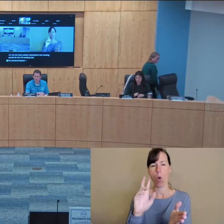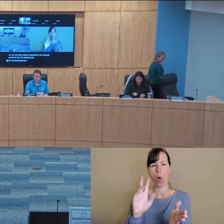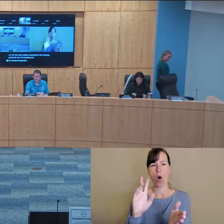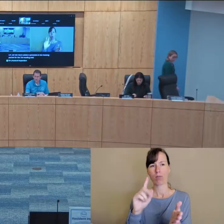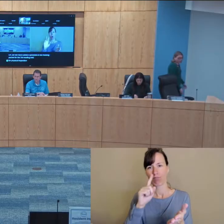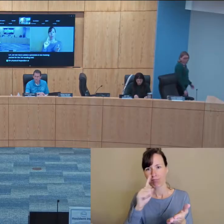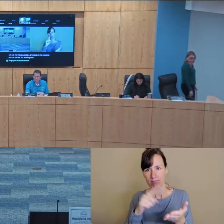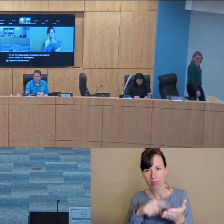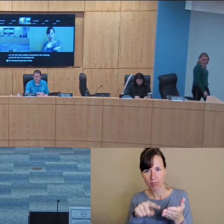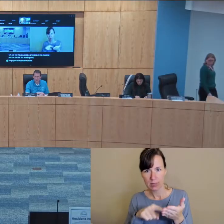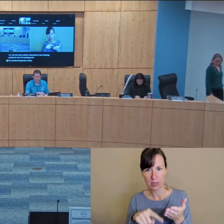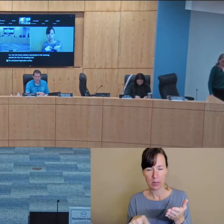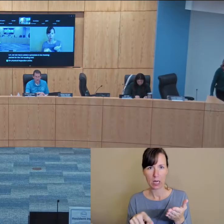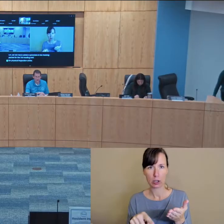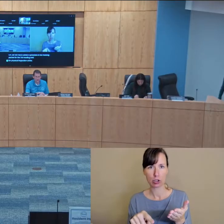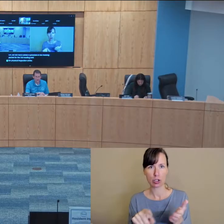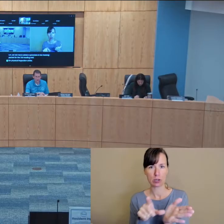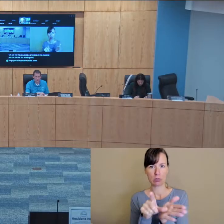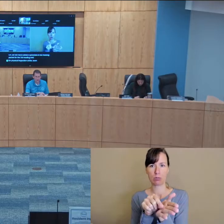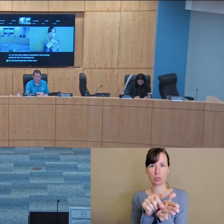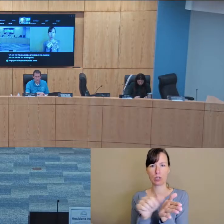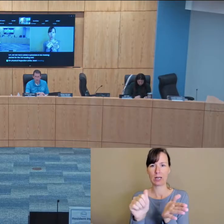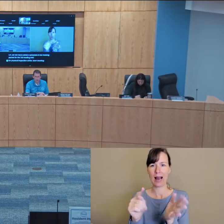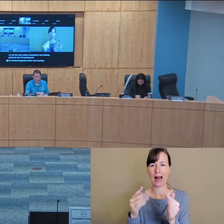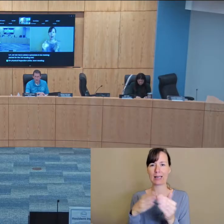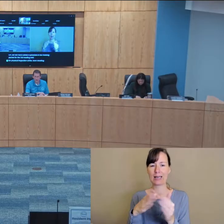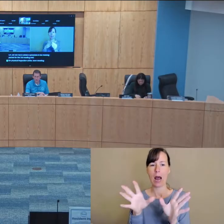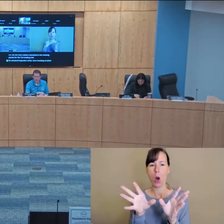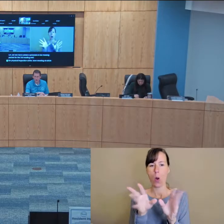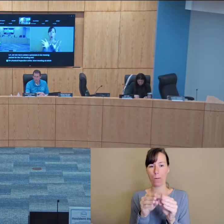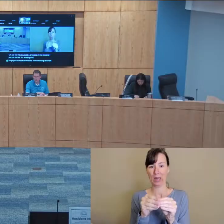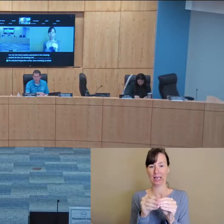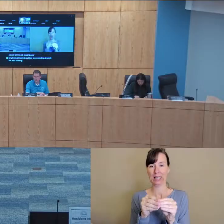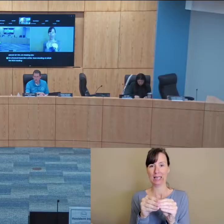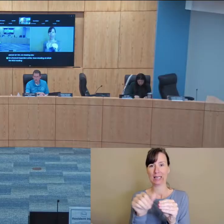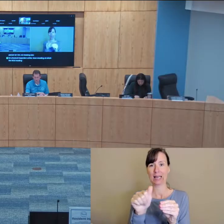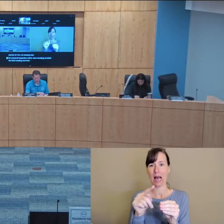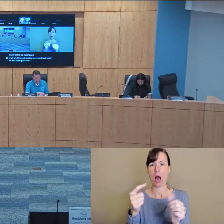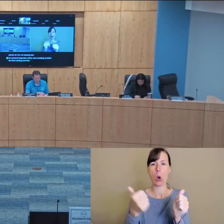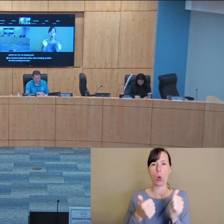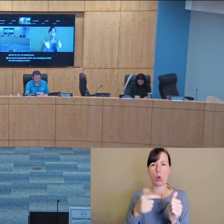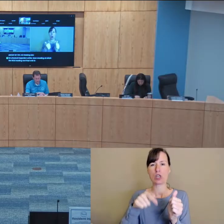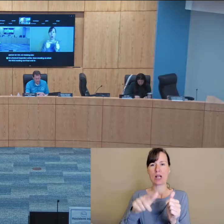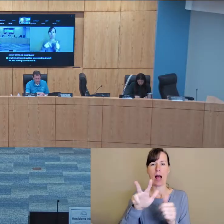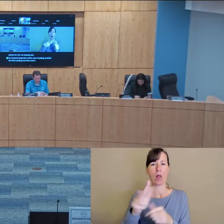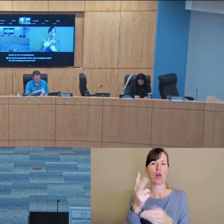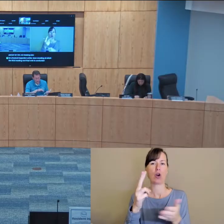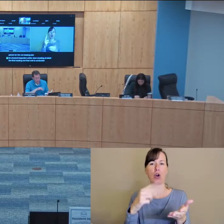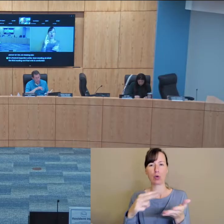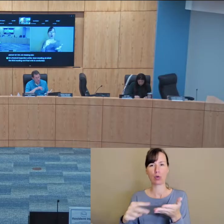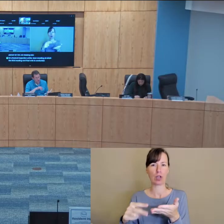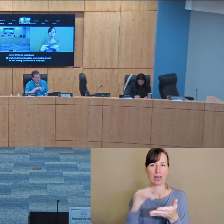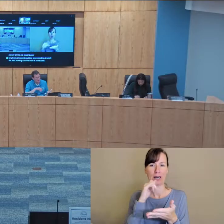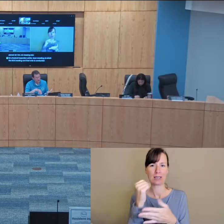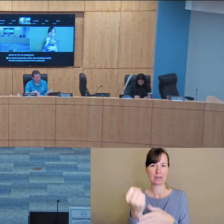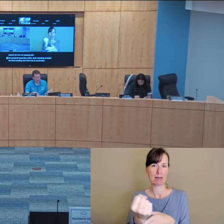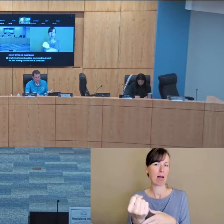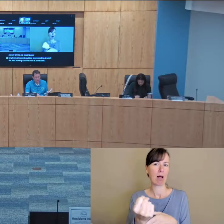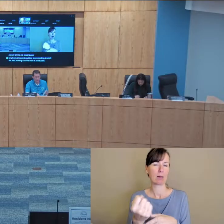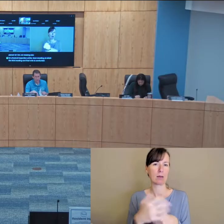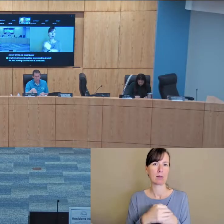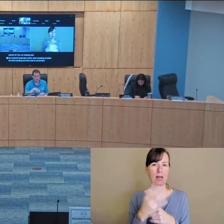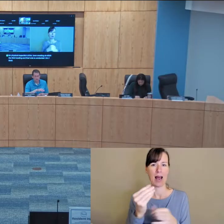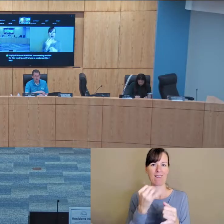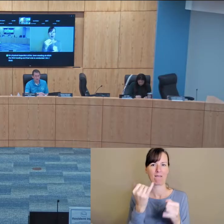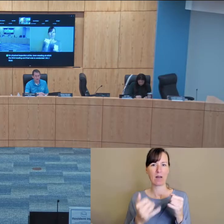the town meeting at which the third reading and final vote is conducted. I think